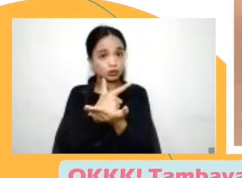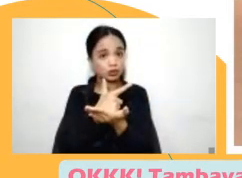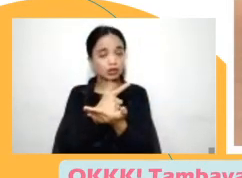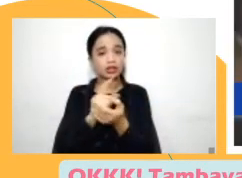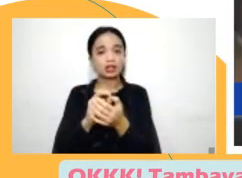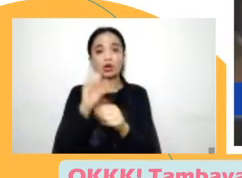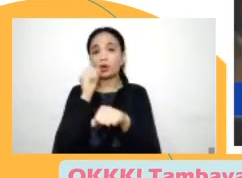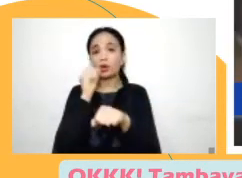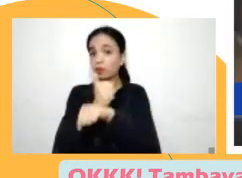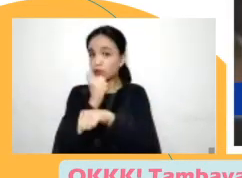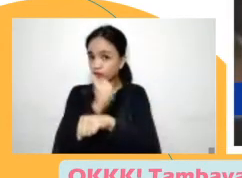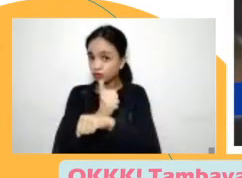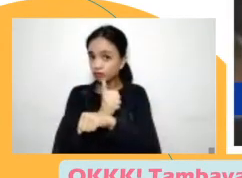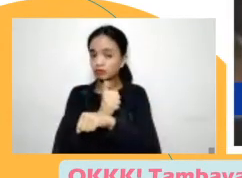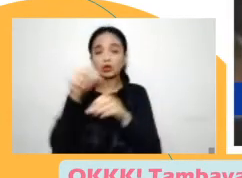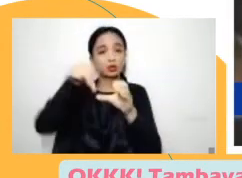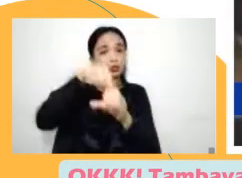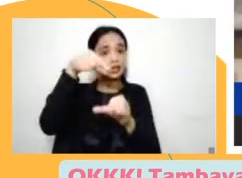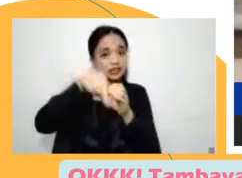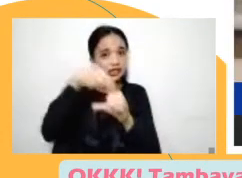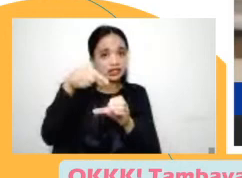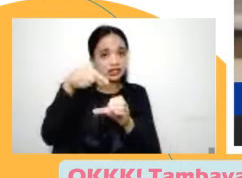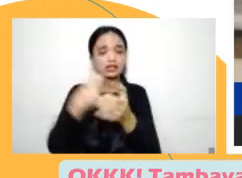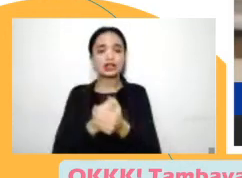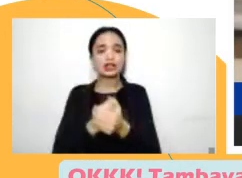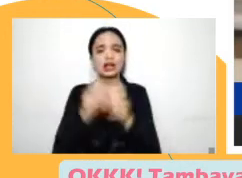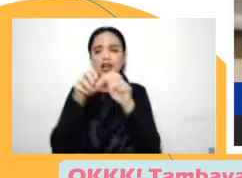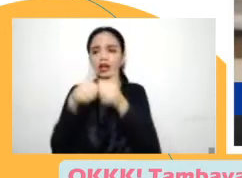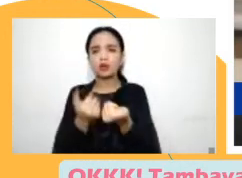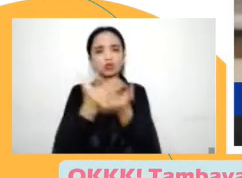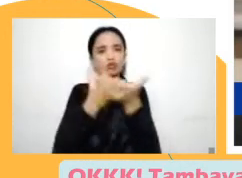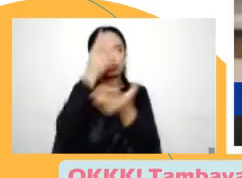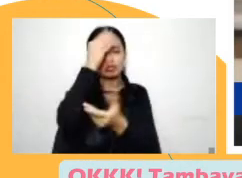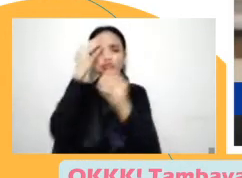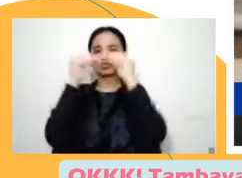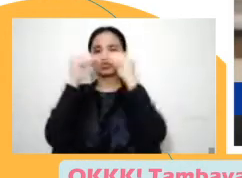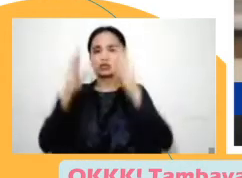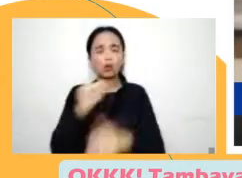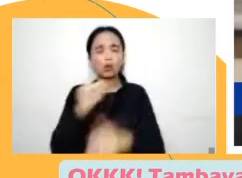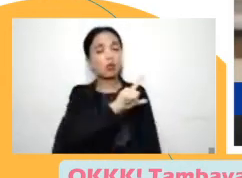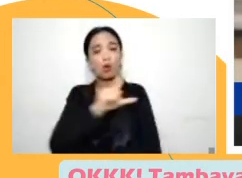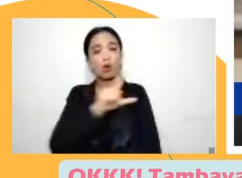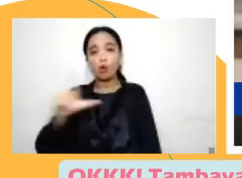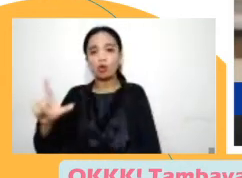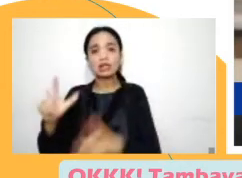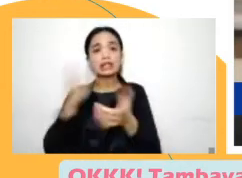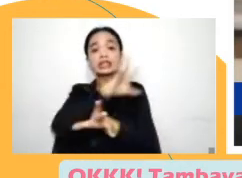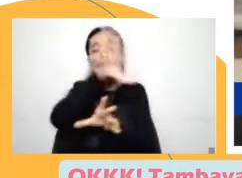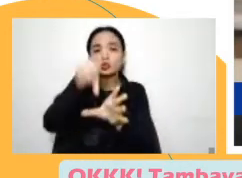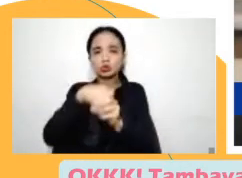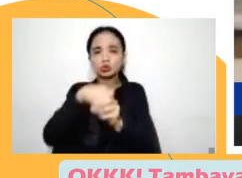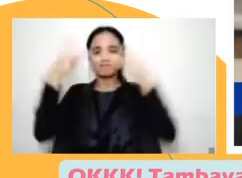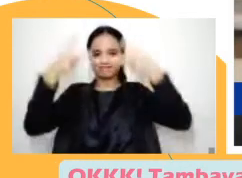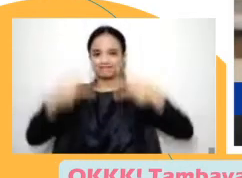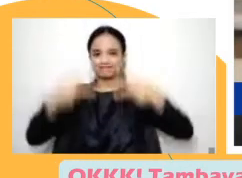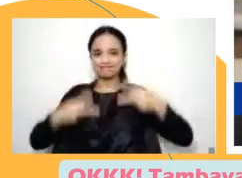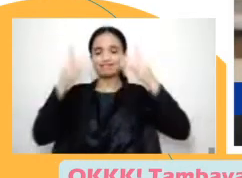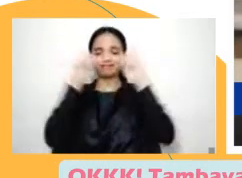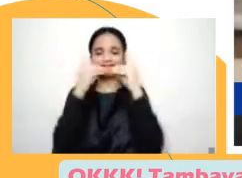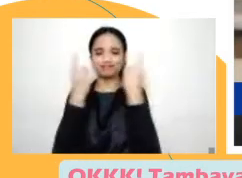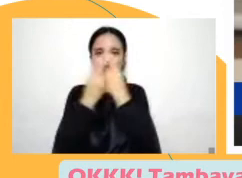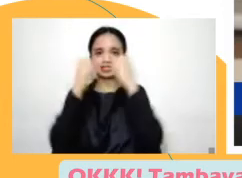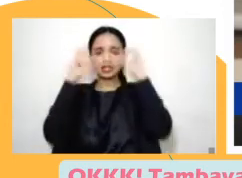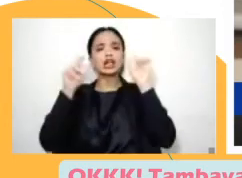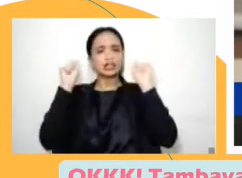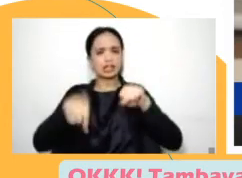homework, quizzes, tips to learners and to teachers are all in the DepEd Commons and are accessible even